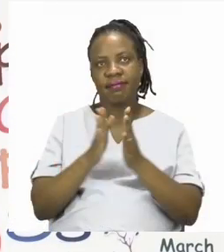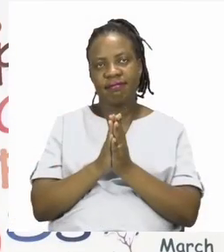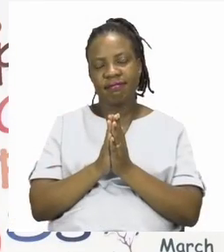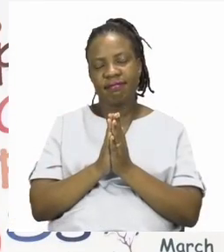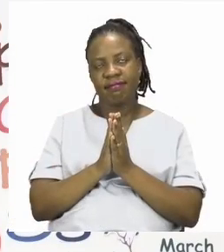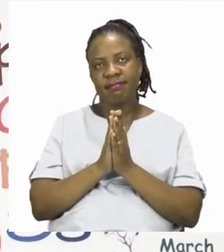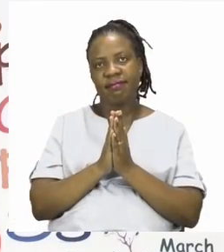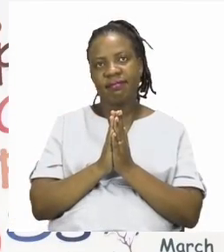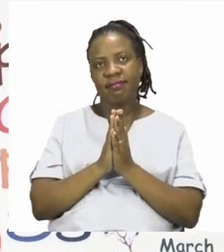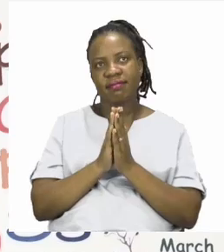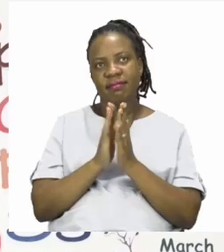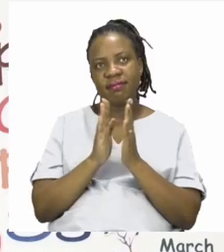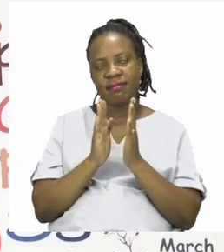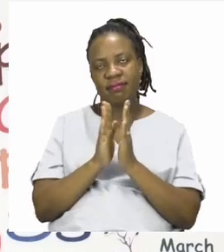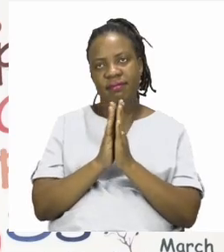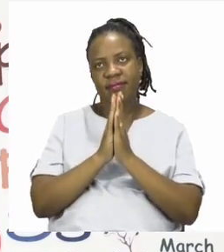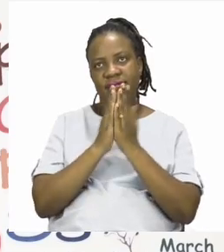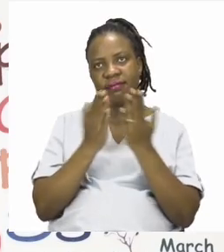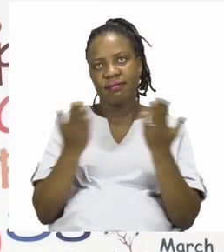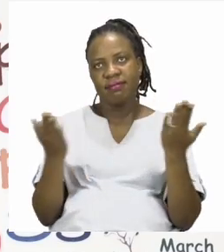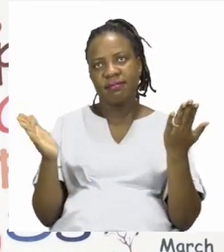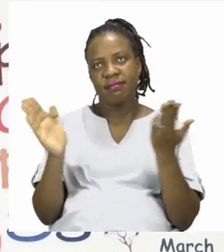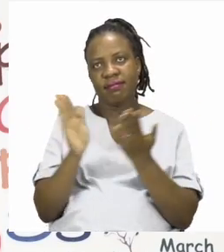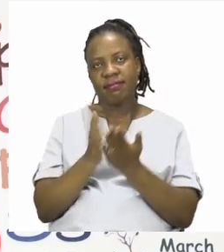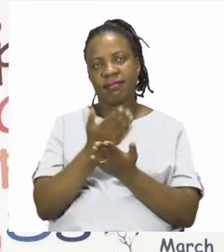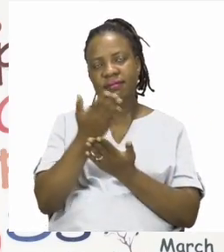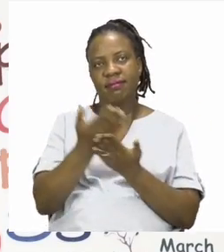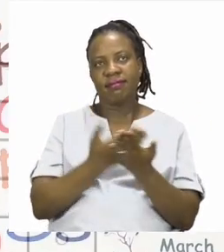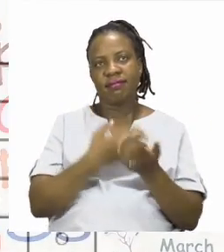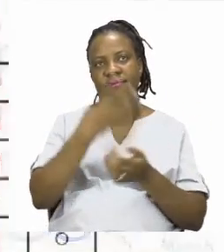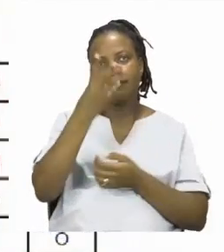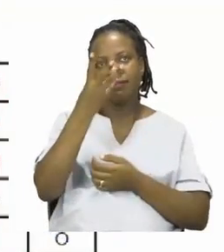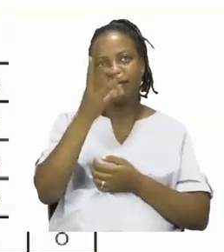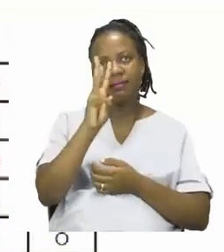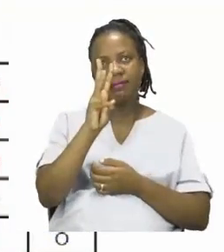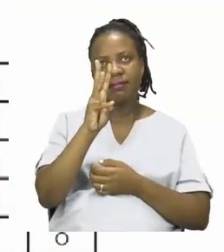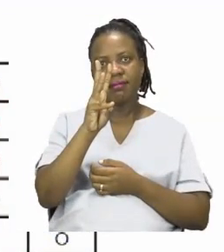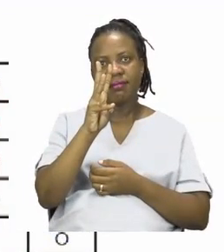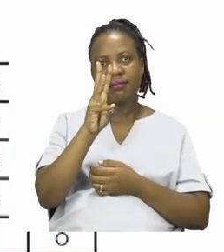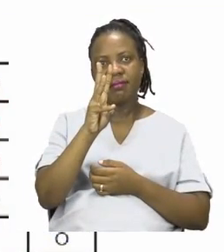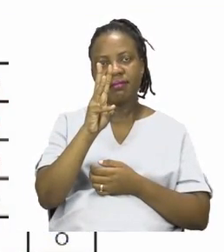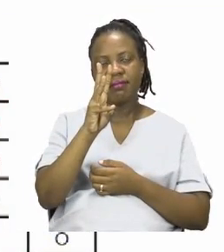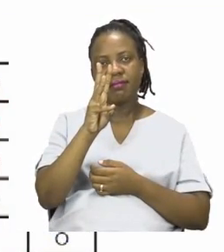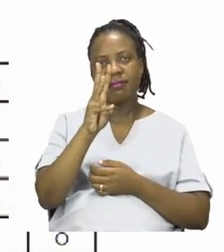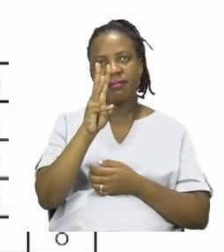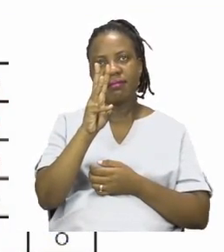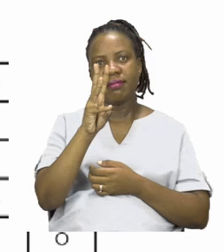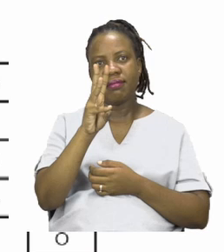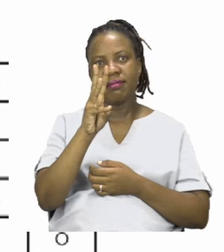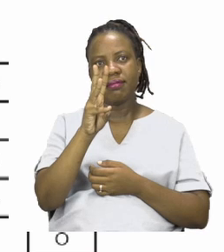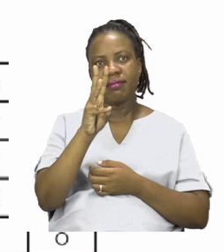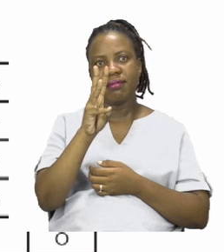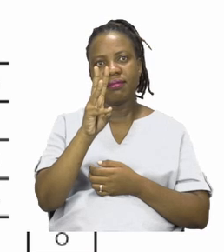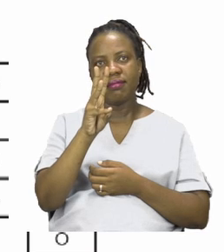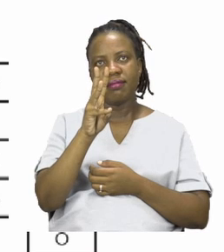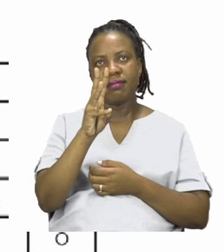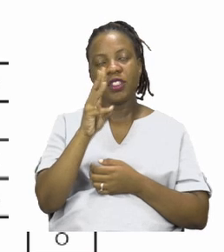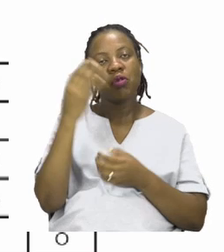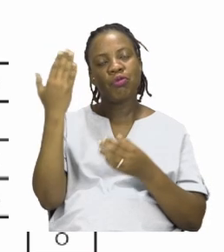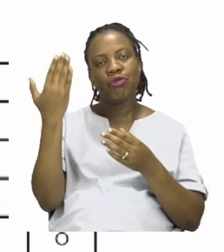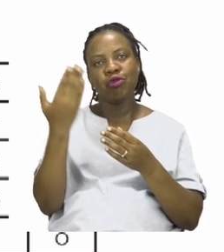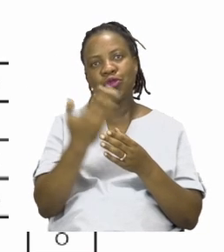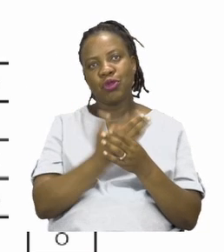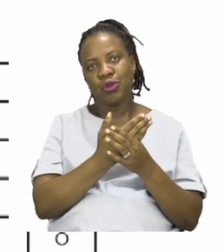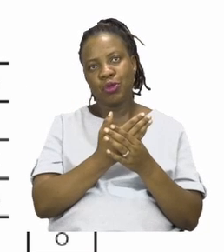Let's start this part of the lesson on page 6. Now here we are doing some